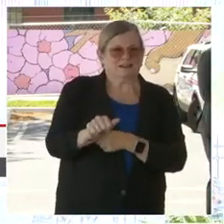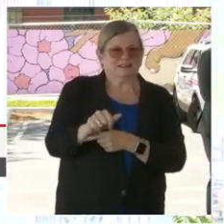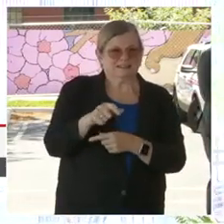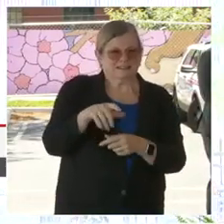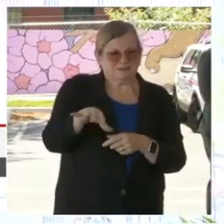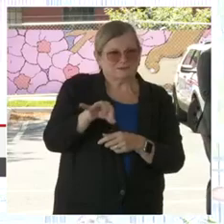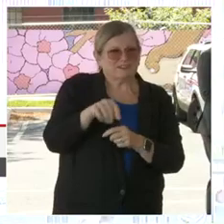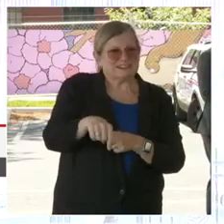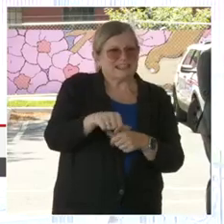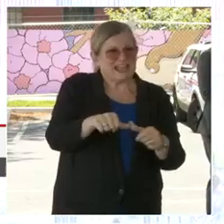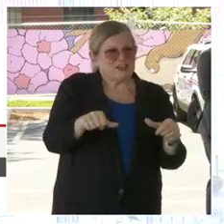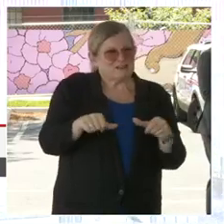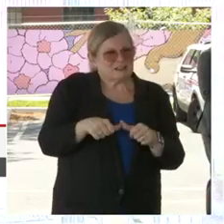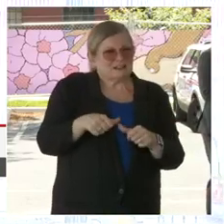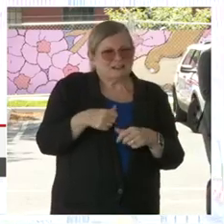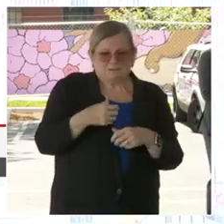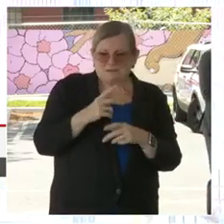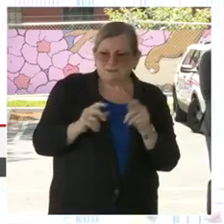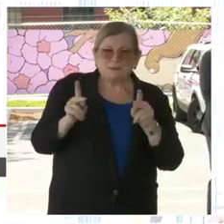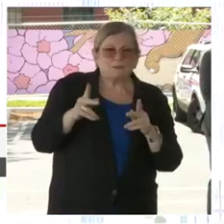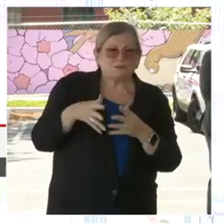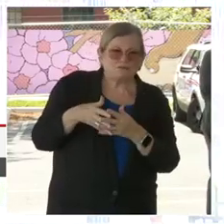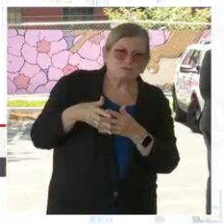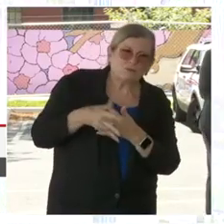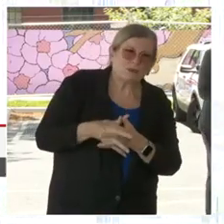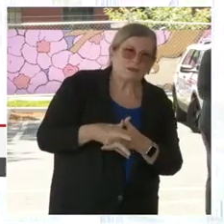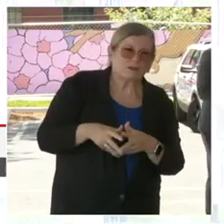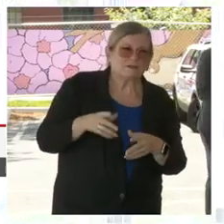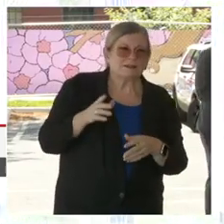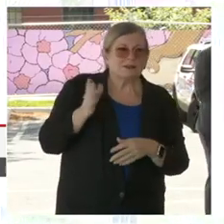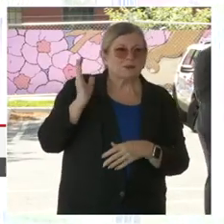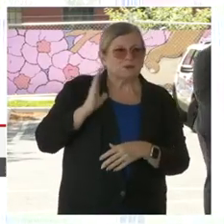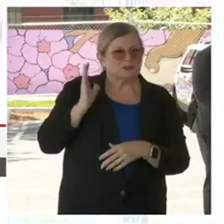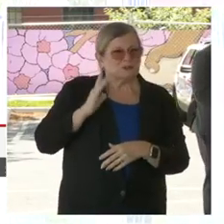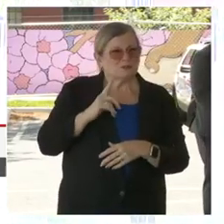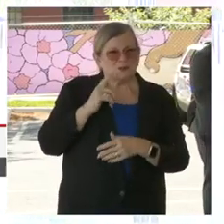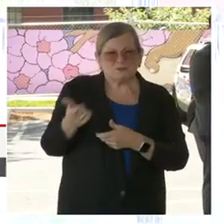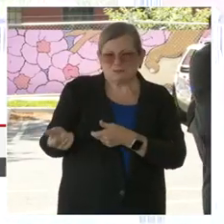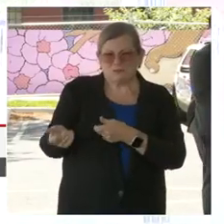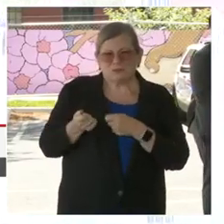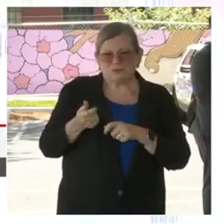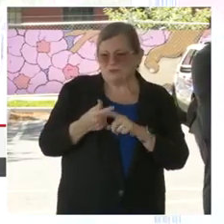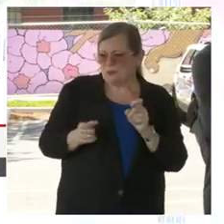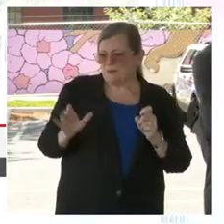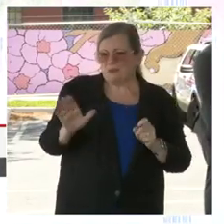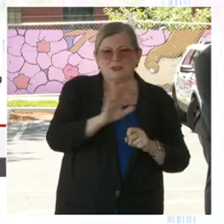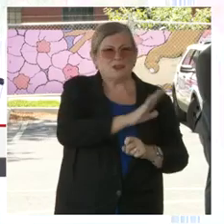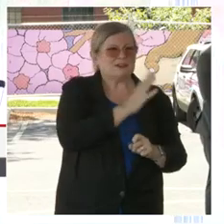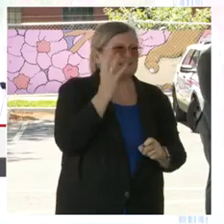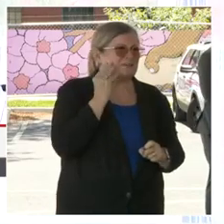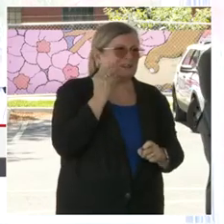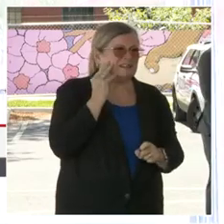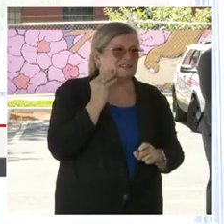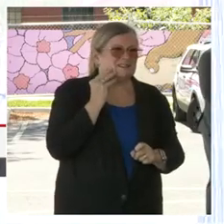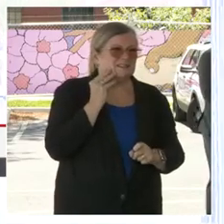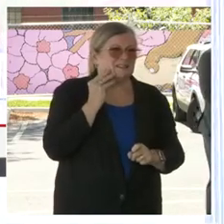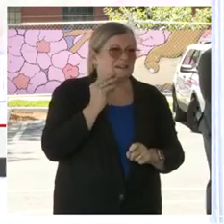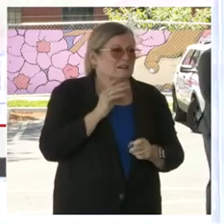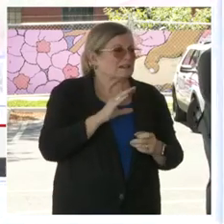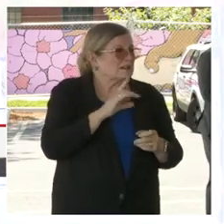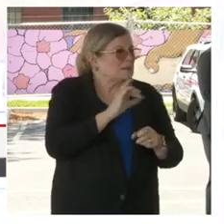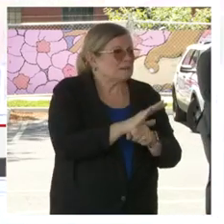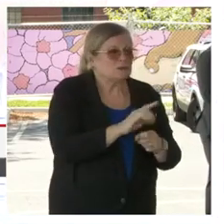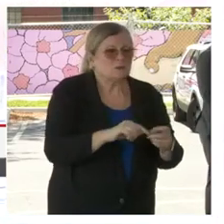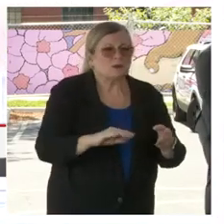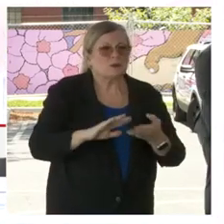this land. We draw on their inspiration for our project's commitment to community, sustainability, and commerce. We also